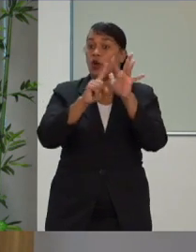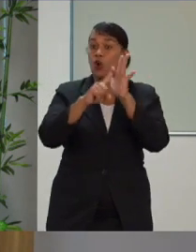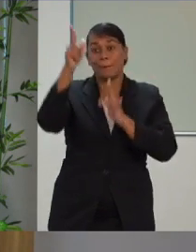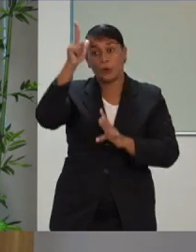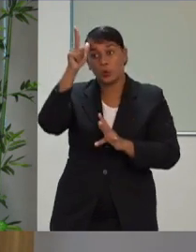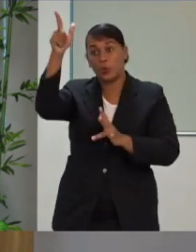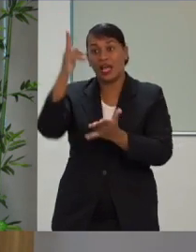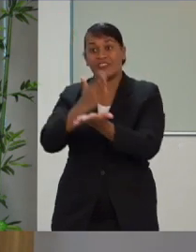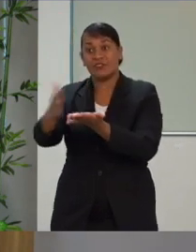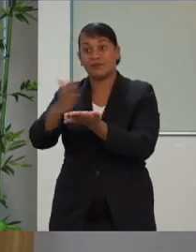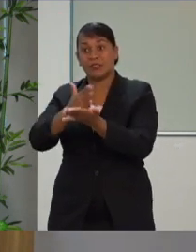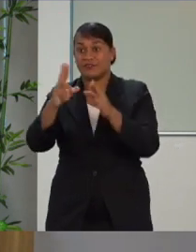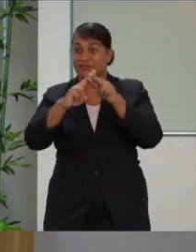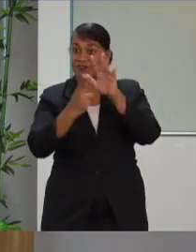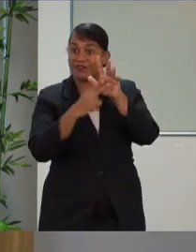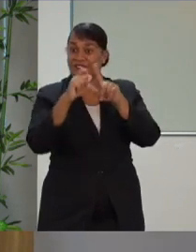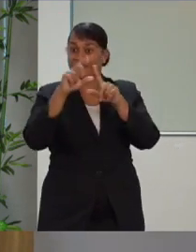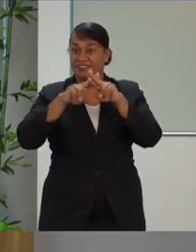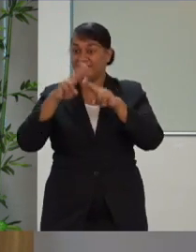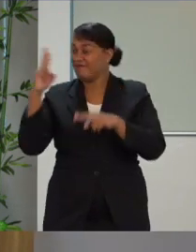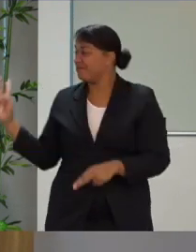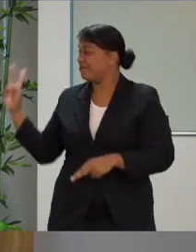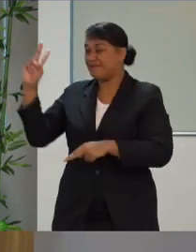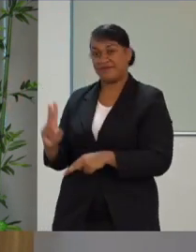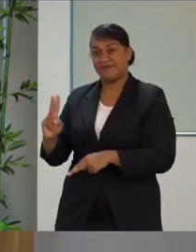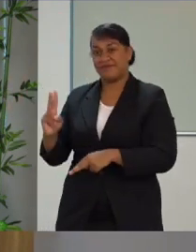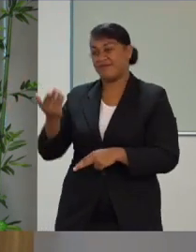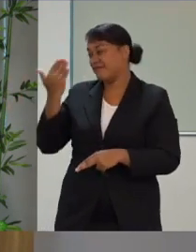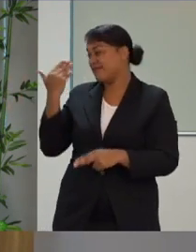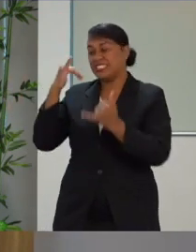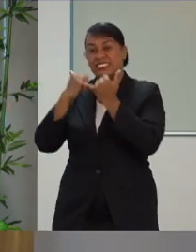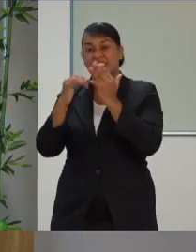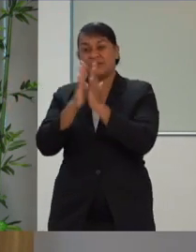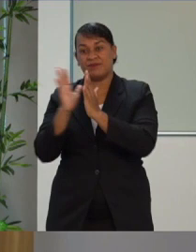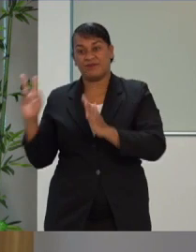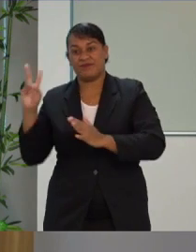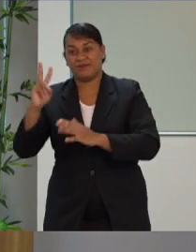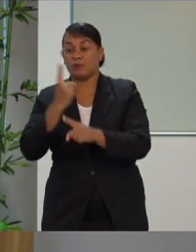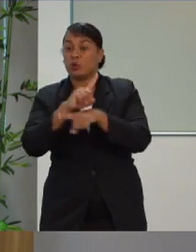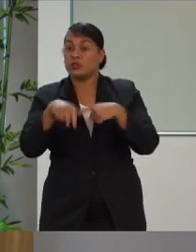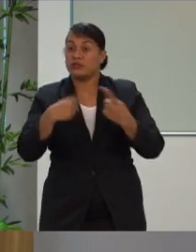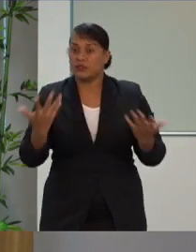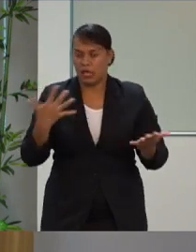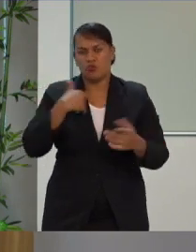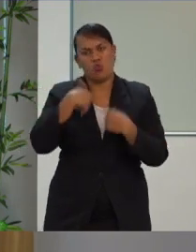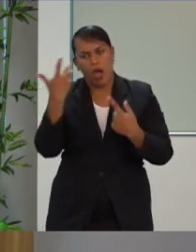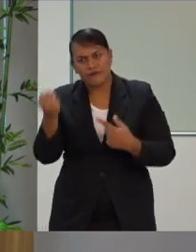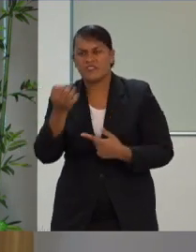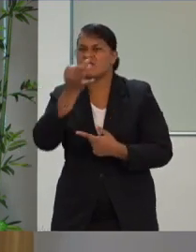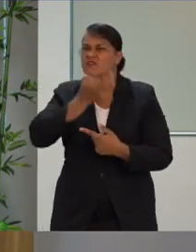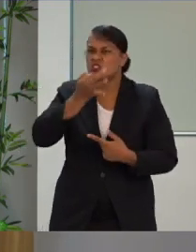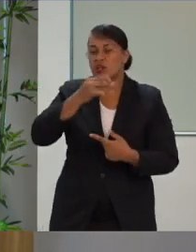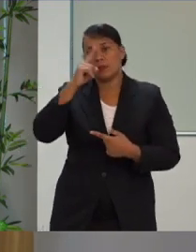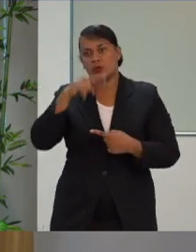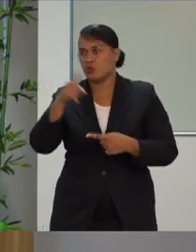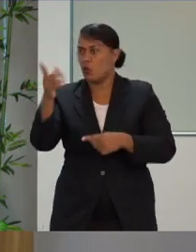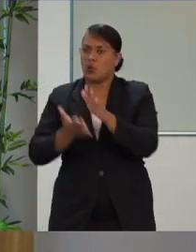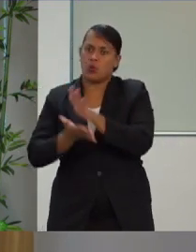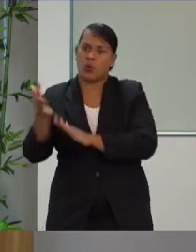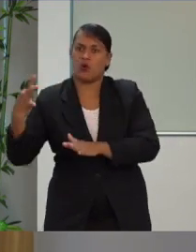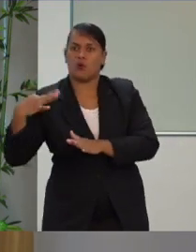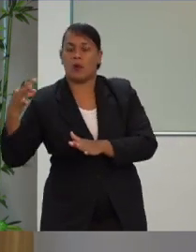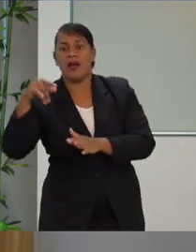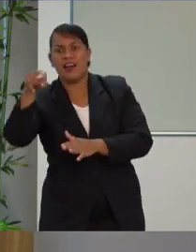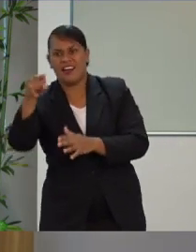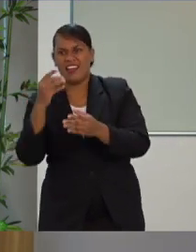Pravinesh Singh, who came from FNPF, who looks after the ops side of things. We've had a number of people who've been going to the offices, as highlighted